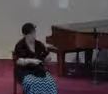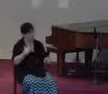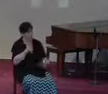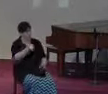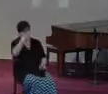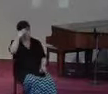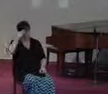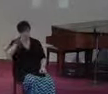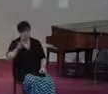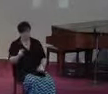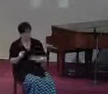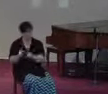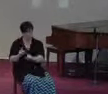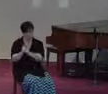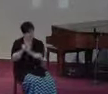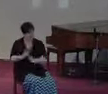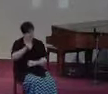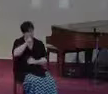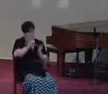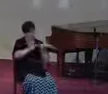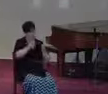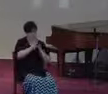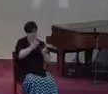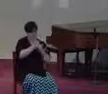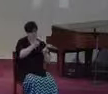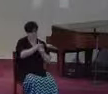the disciple whom Jesus loved,